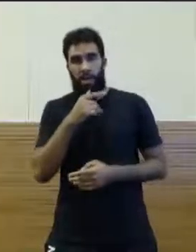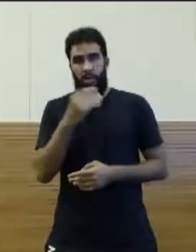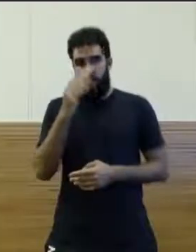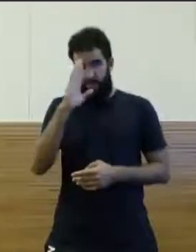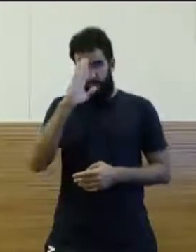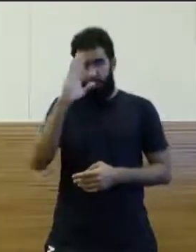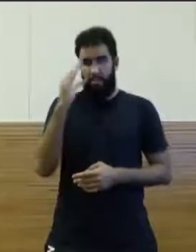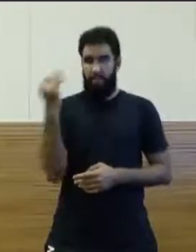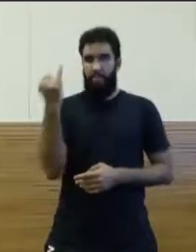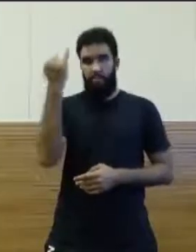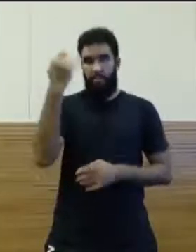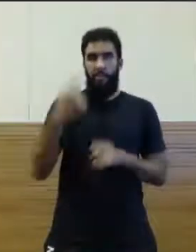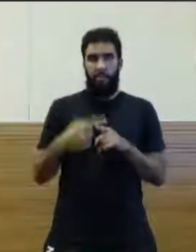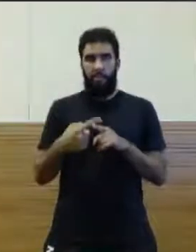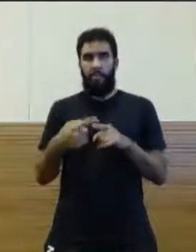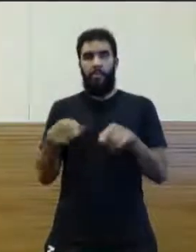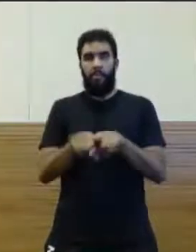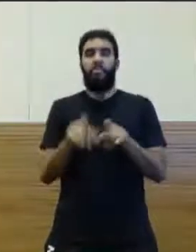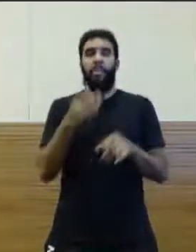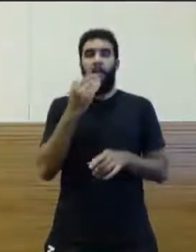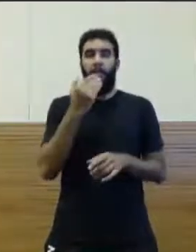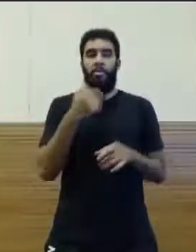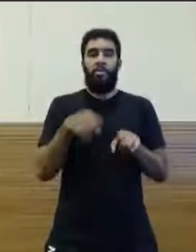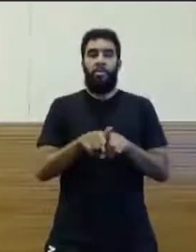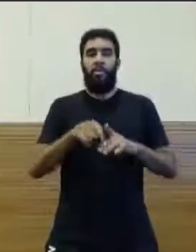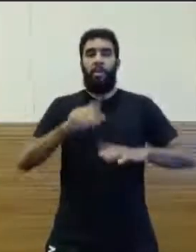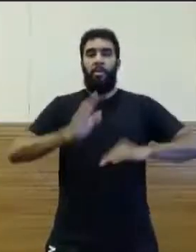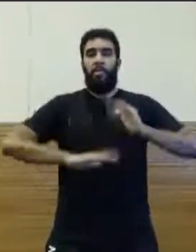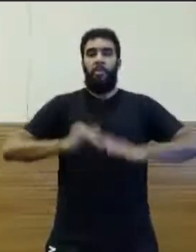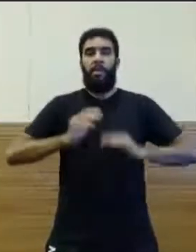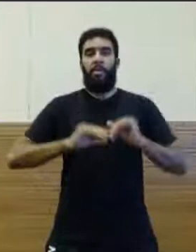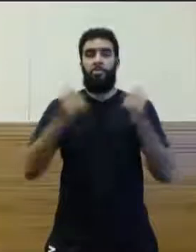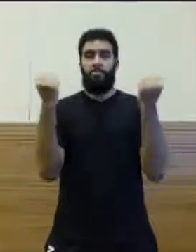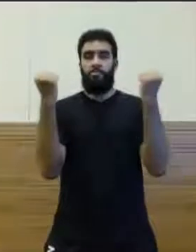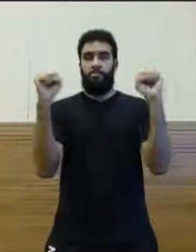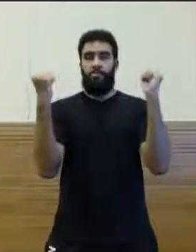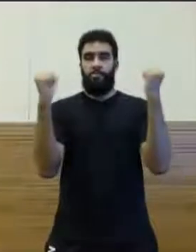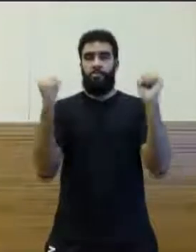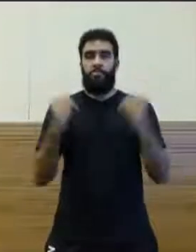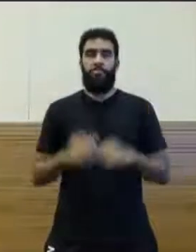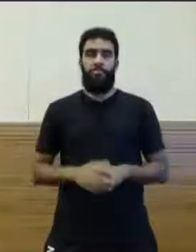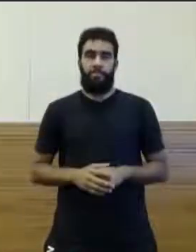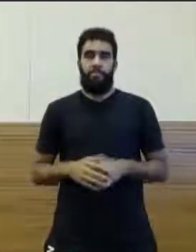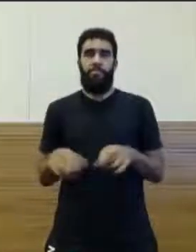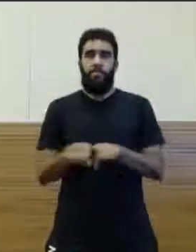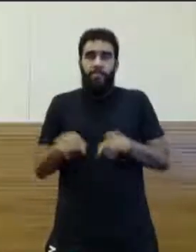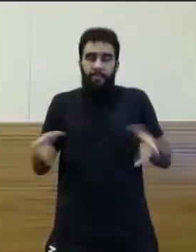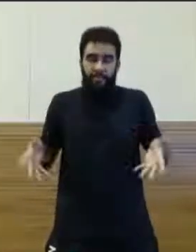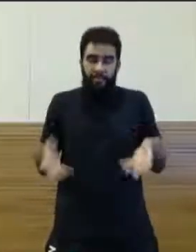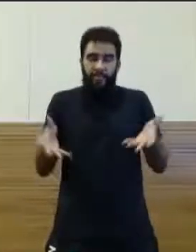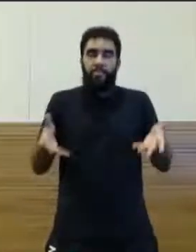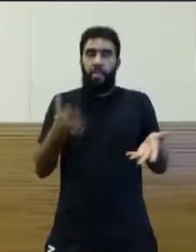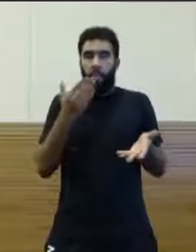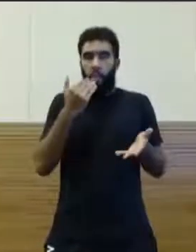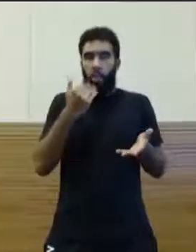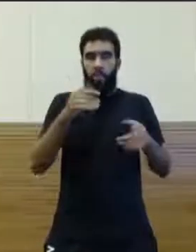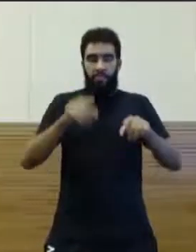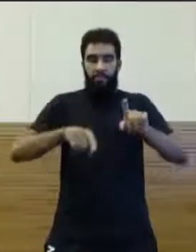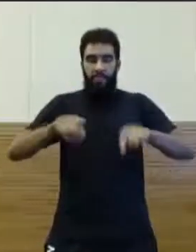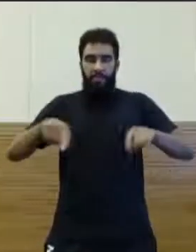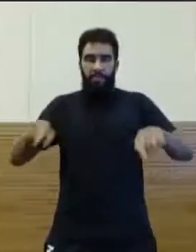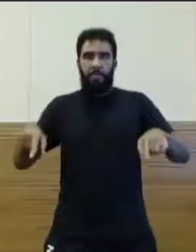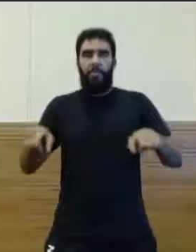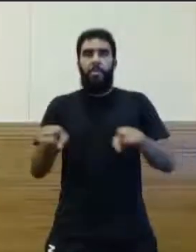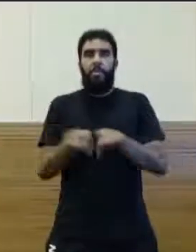water, something fundamental, and it's part of good nutrition and physical activity. So